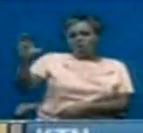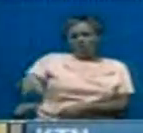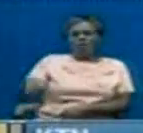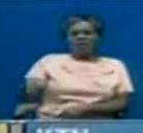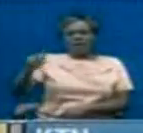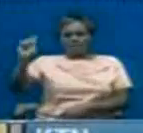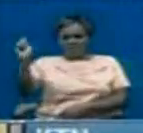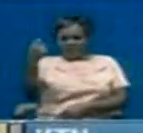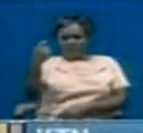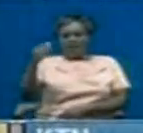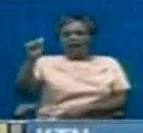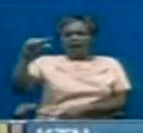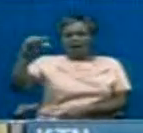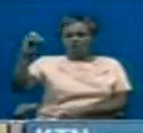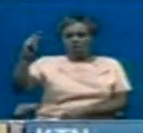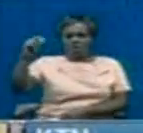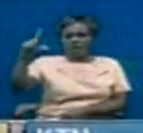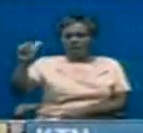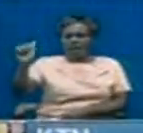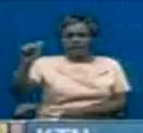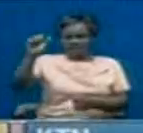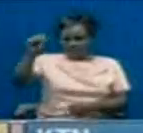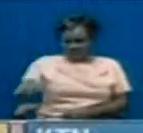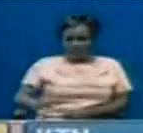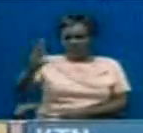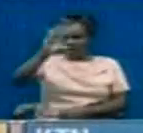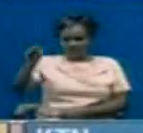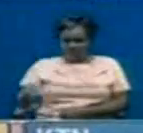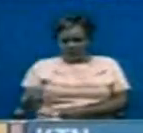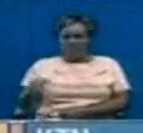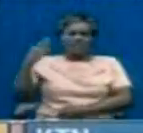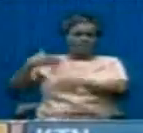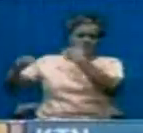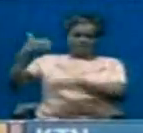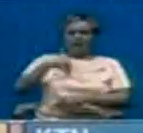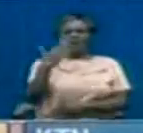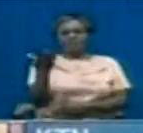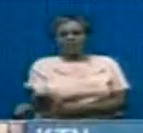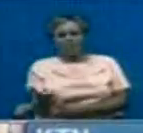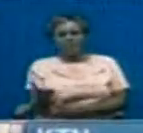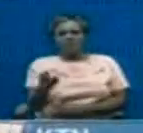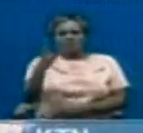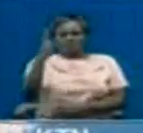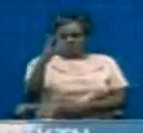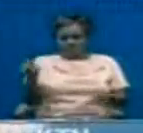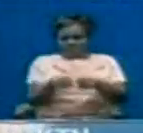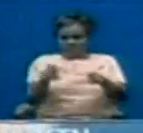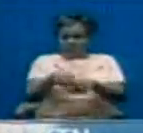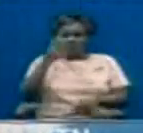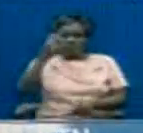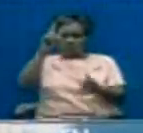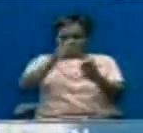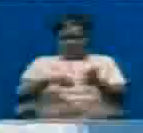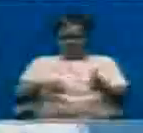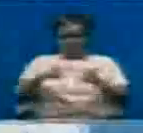Congo, Kenya, Angola, and South Africa so far in the history. Now, if we go forward, we'll see that